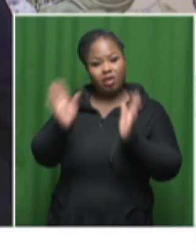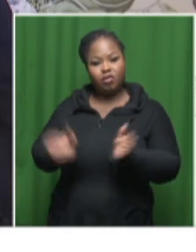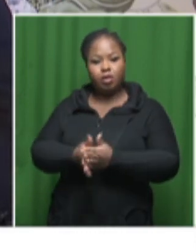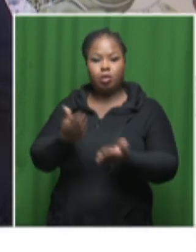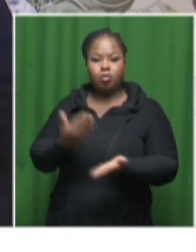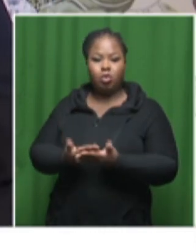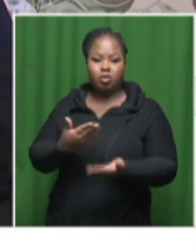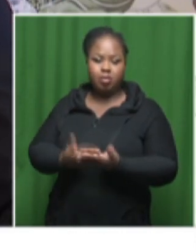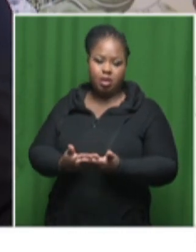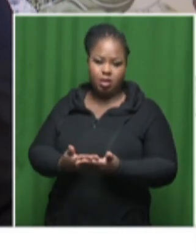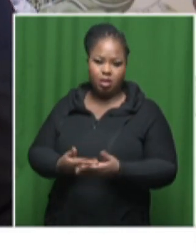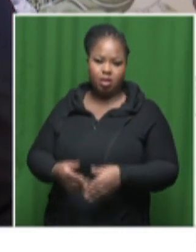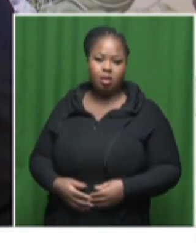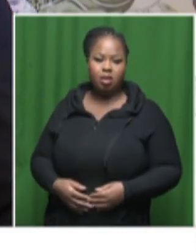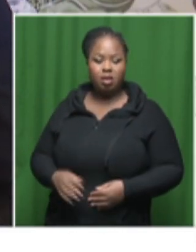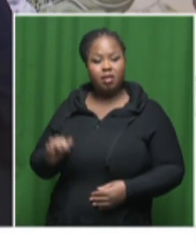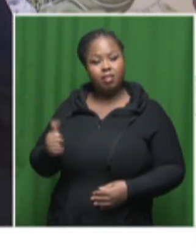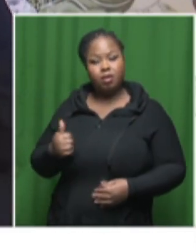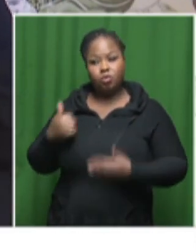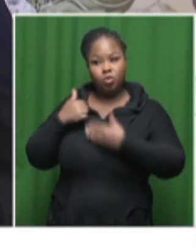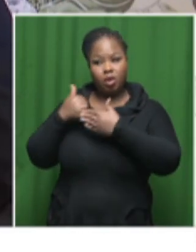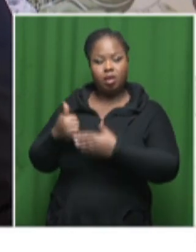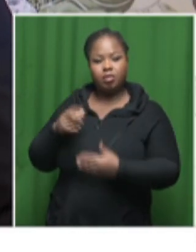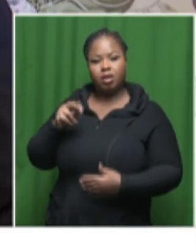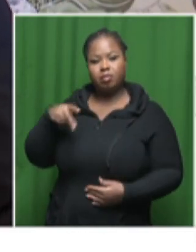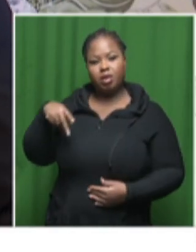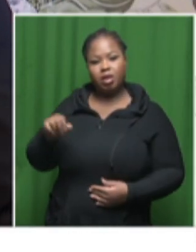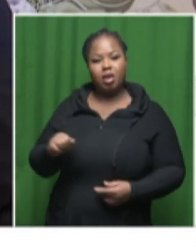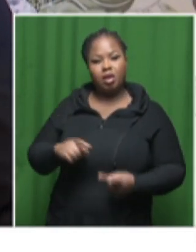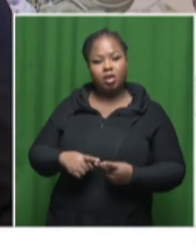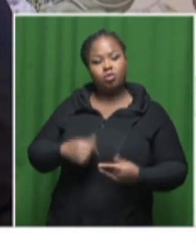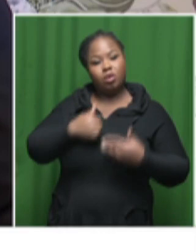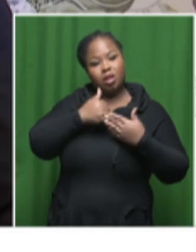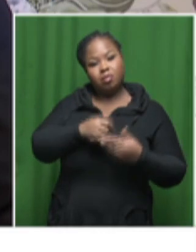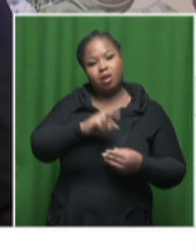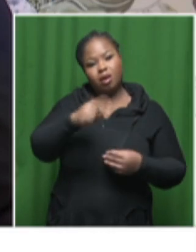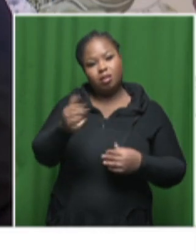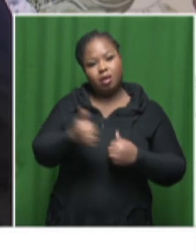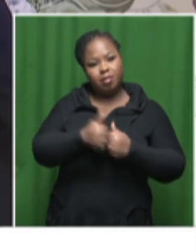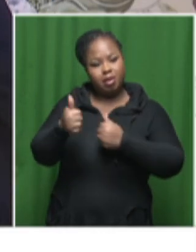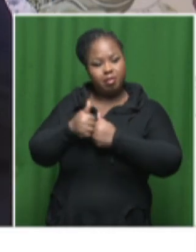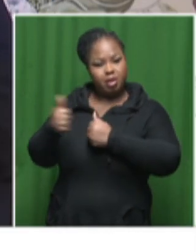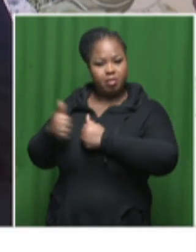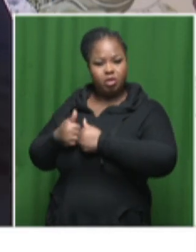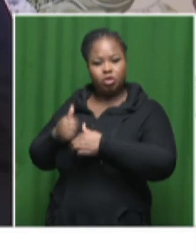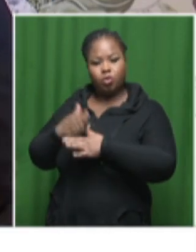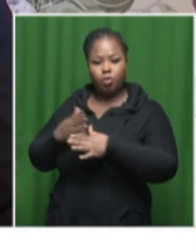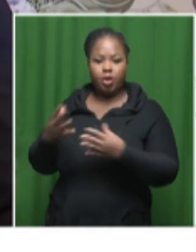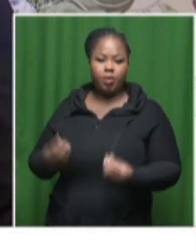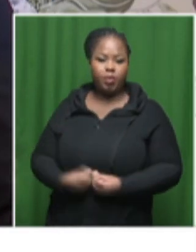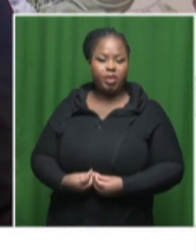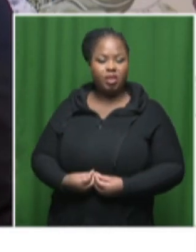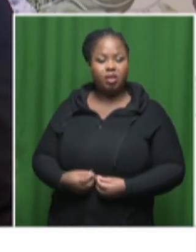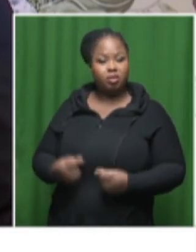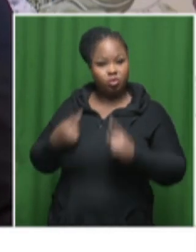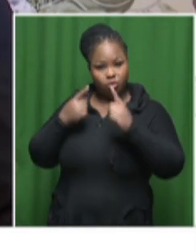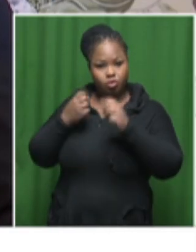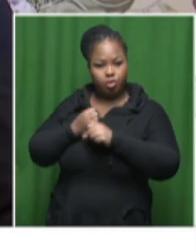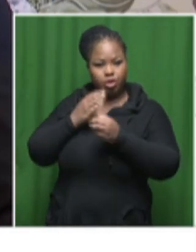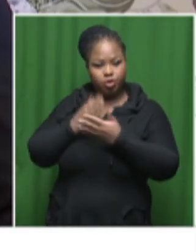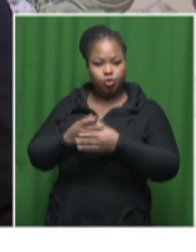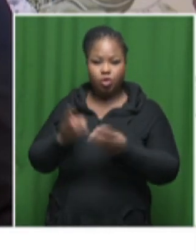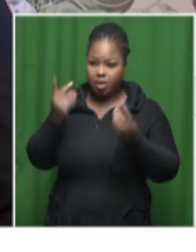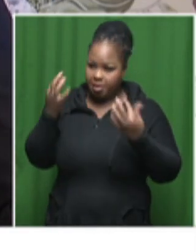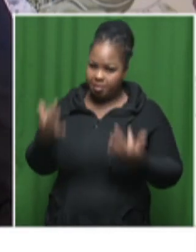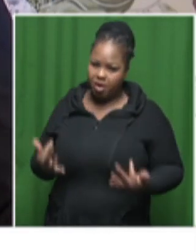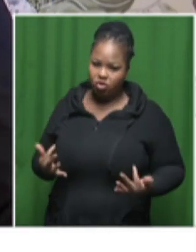to help the NPA and all the stakeholders that they work with to ensure that there is a budget that